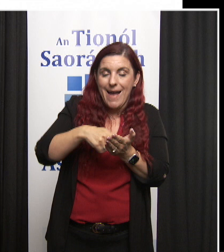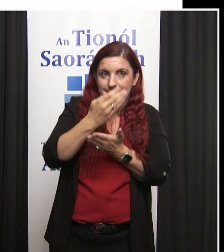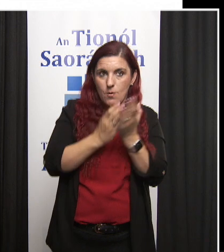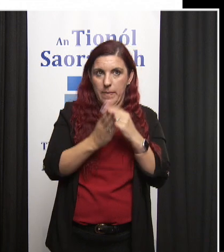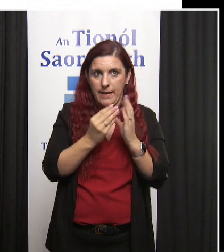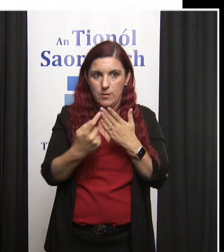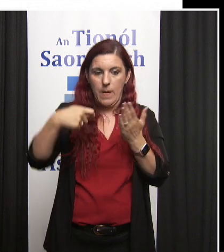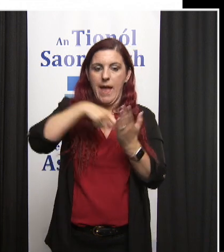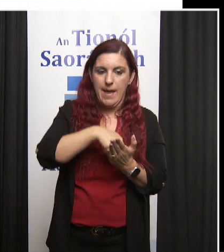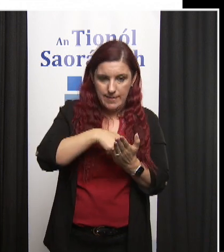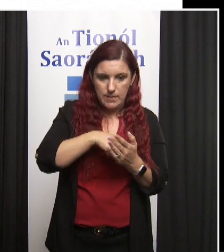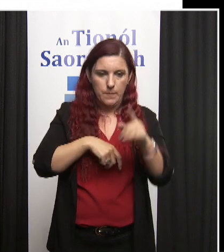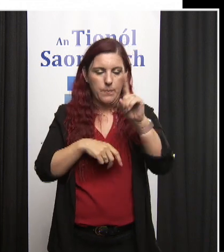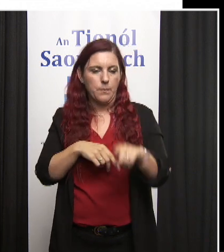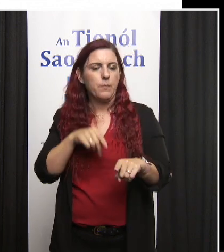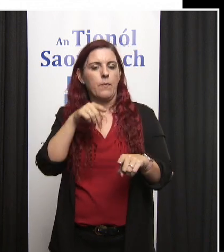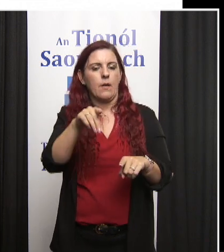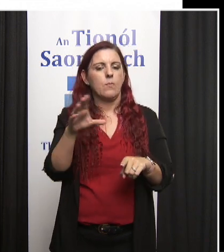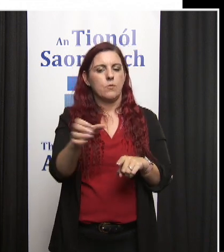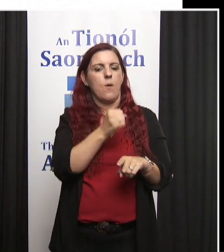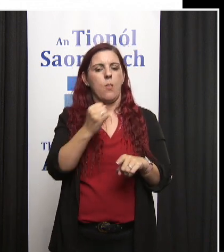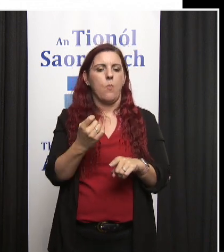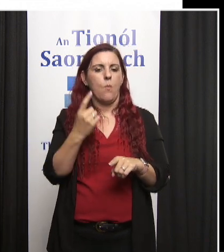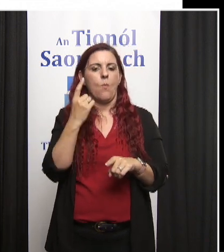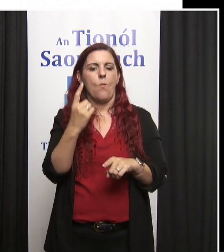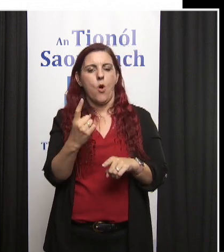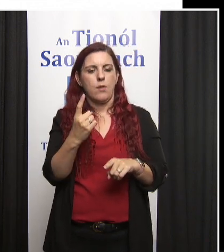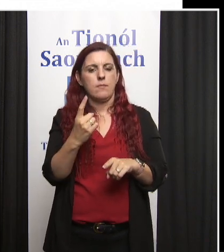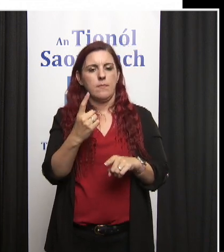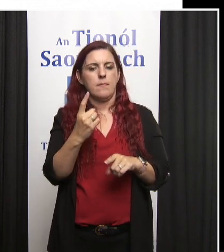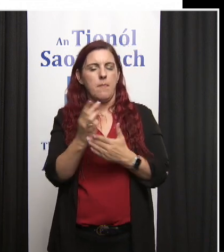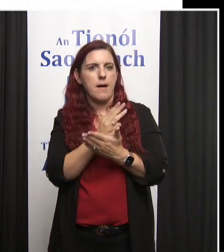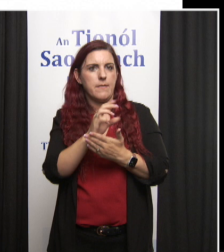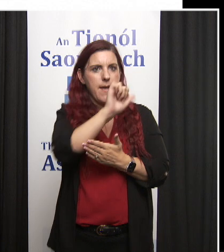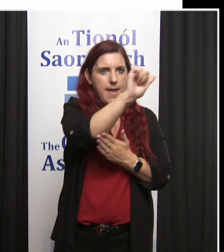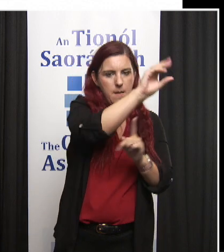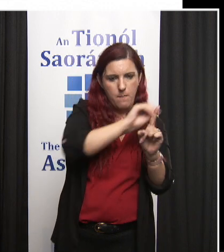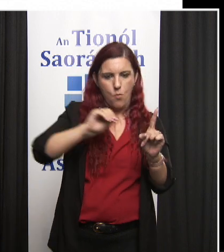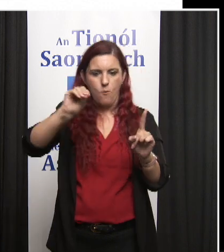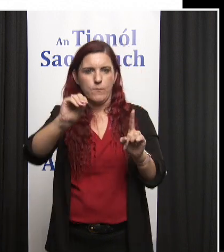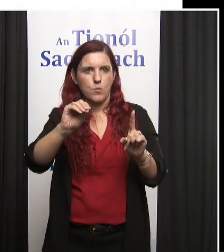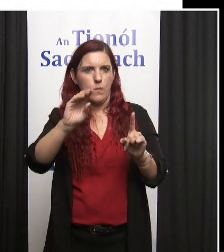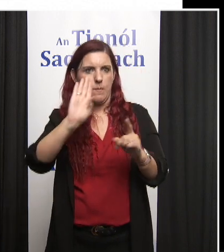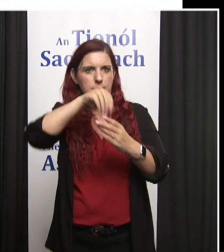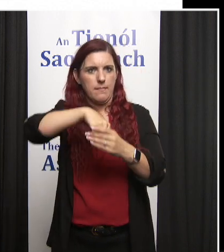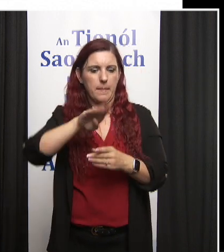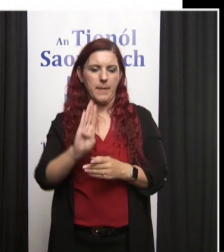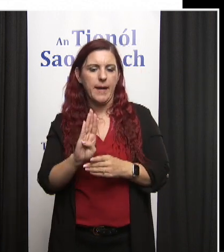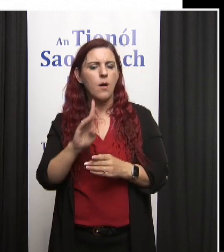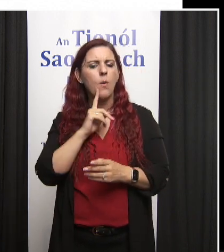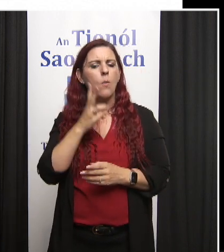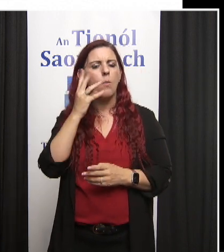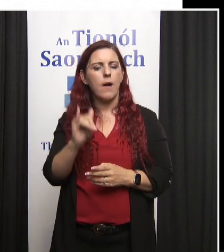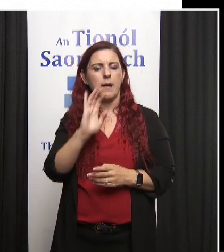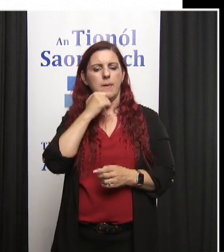So what we did was we took the working group from structure A and we added it into structure B. And the reason that we did that was we